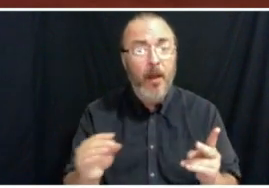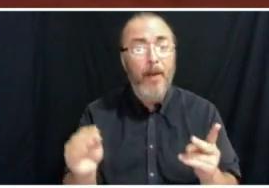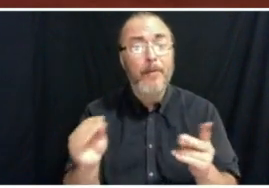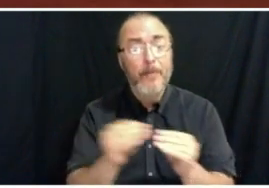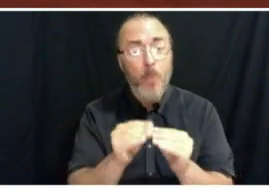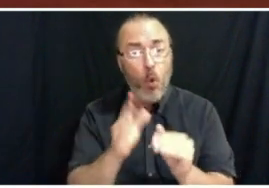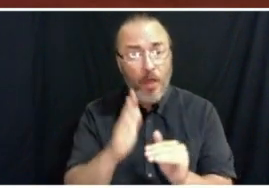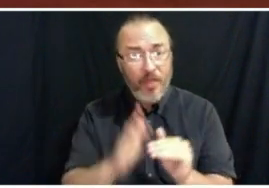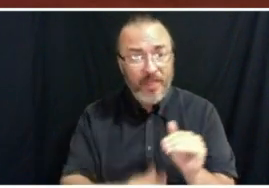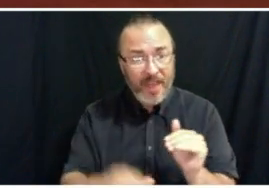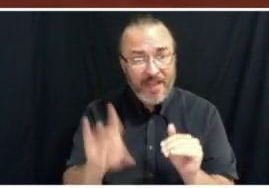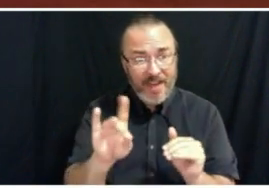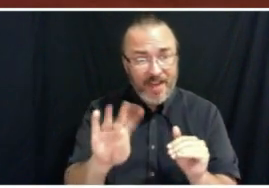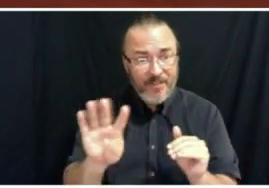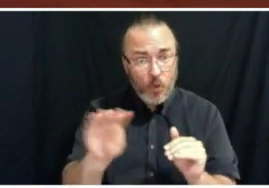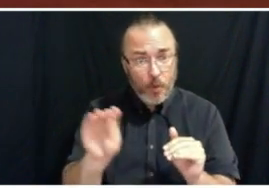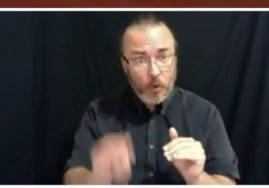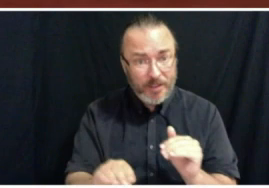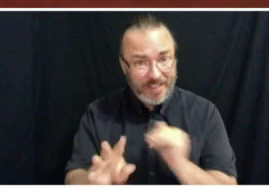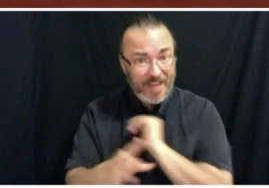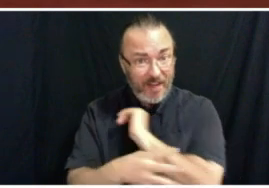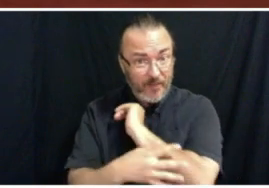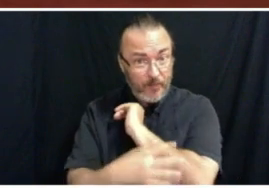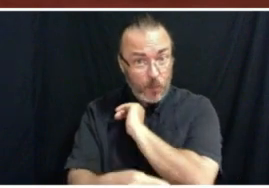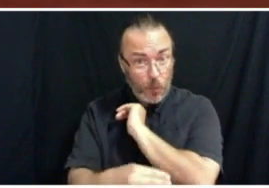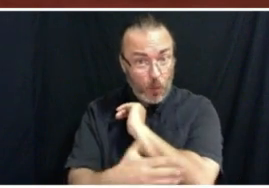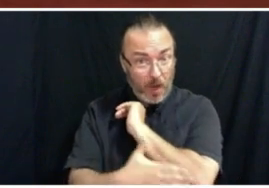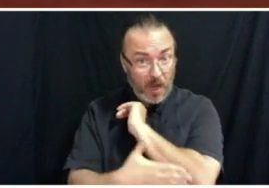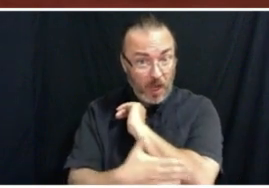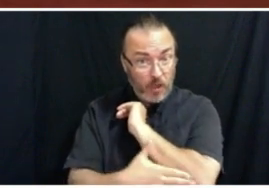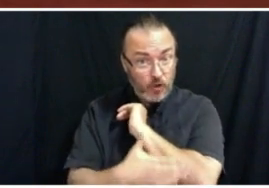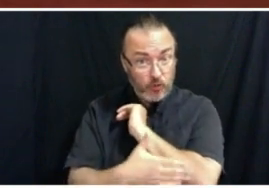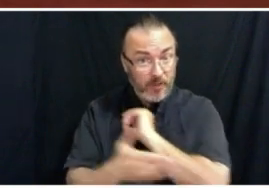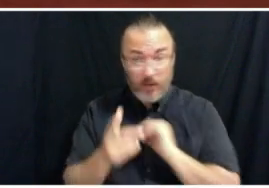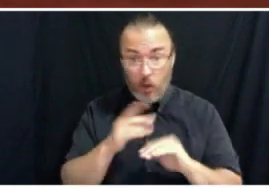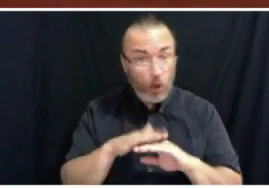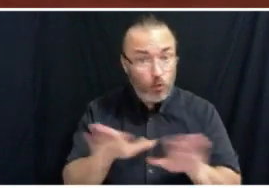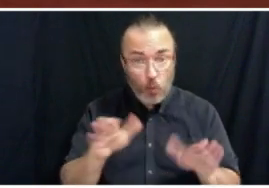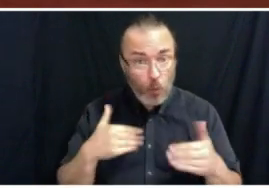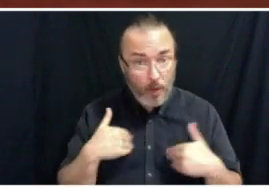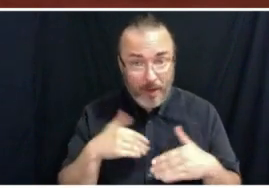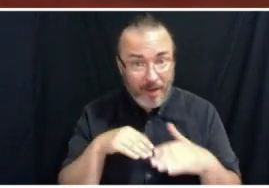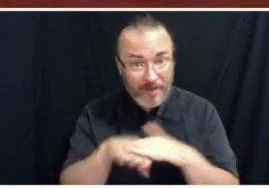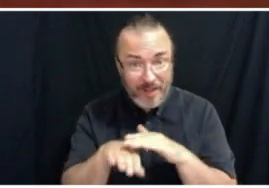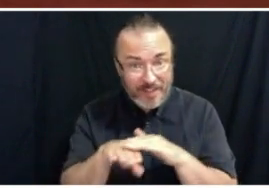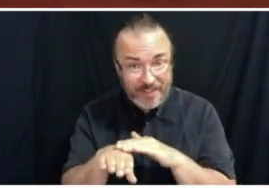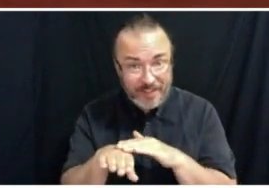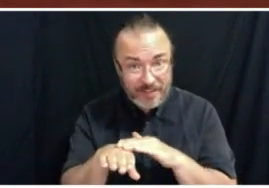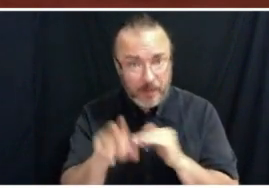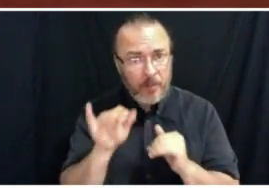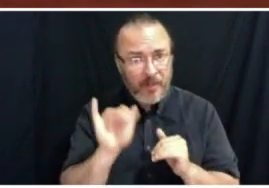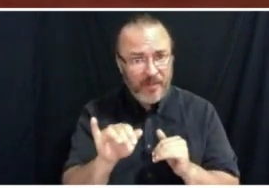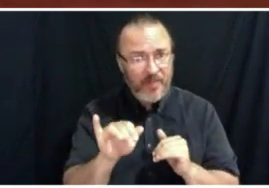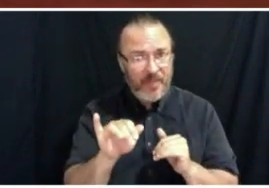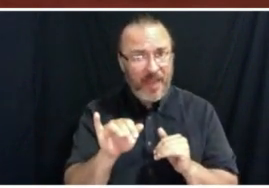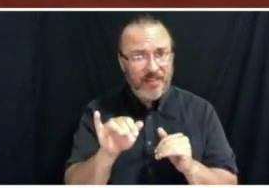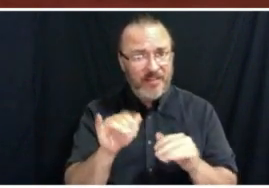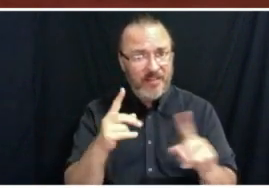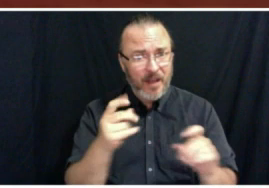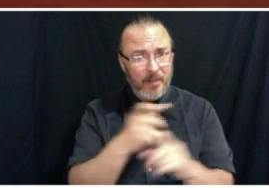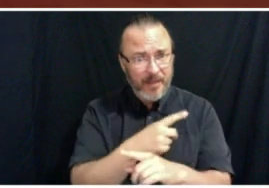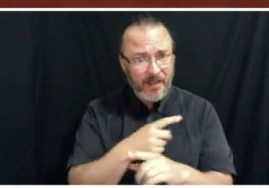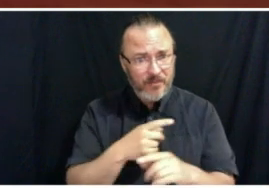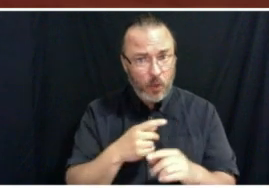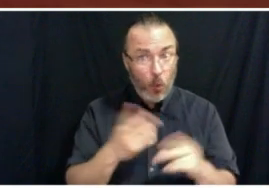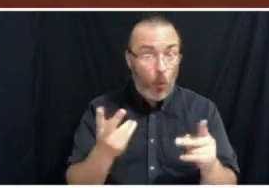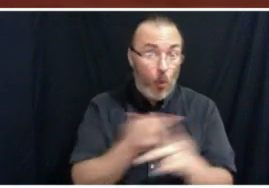in the world's poorest countries denied access. The situation is even elusive for more marginalized children, such